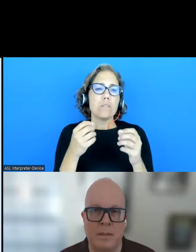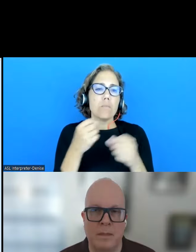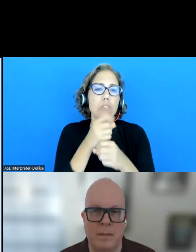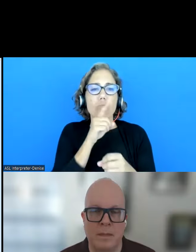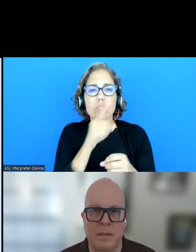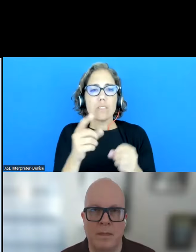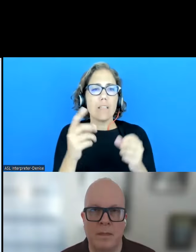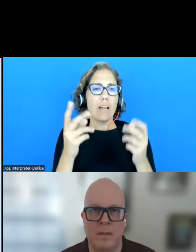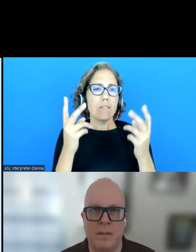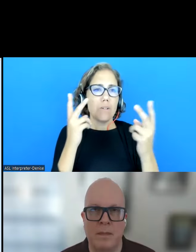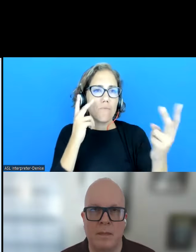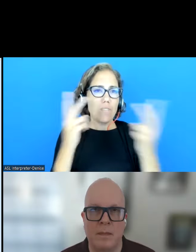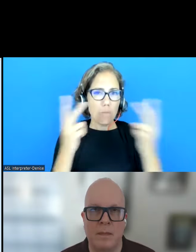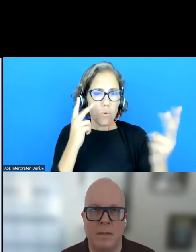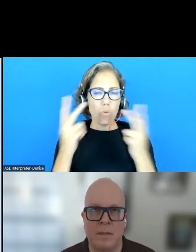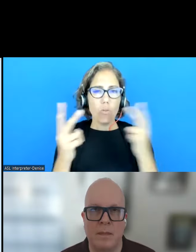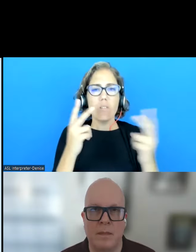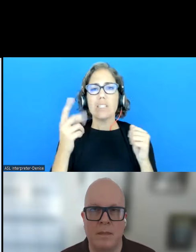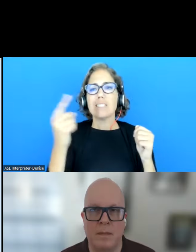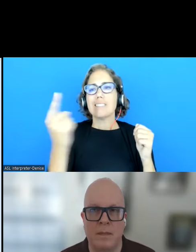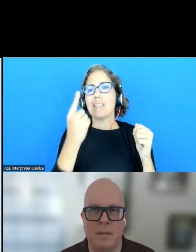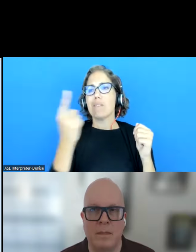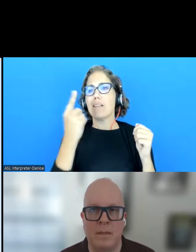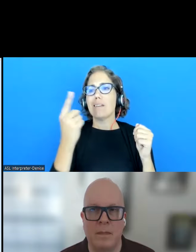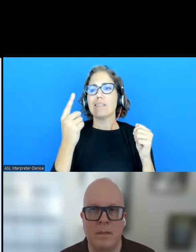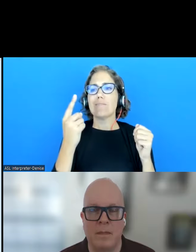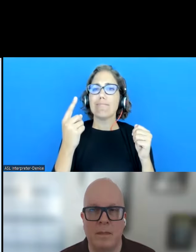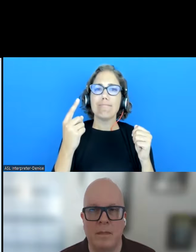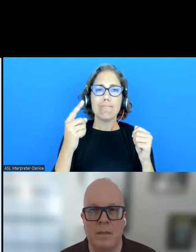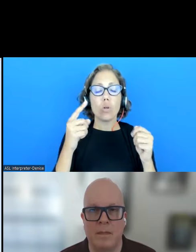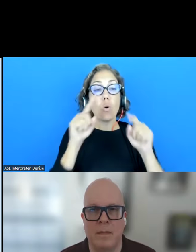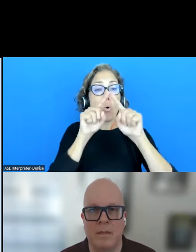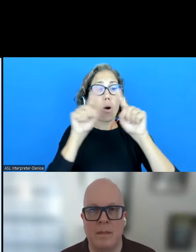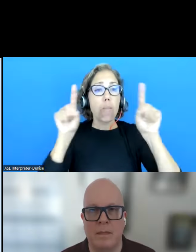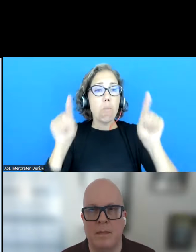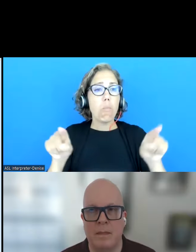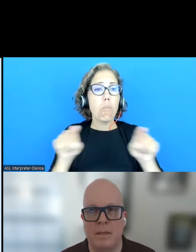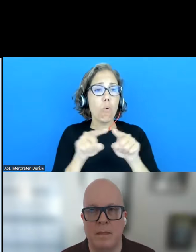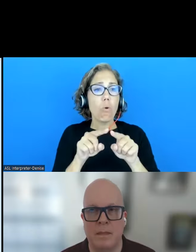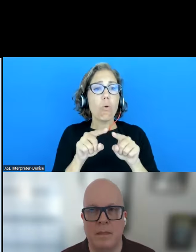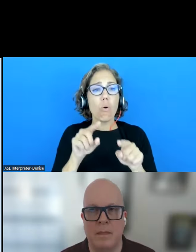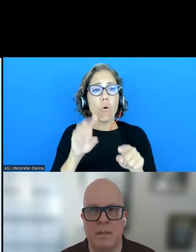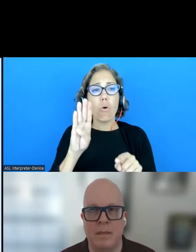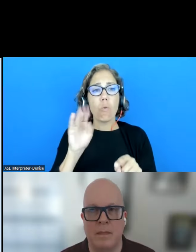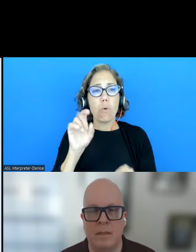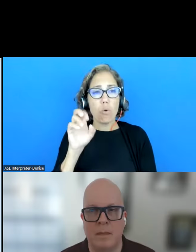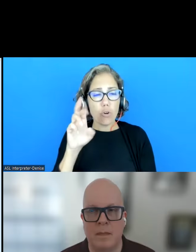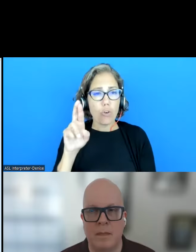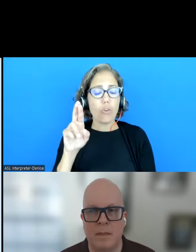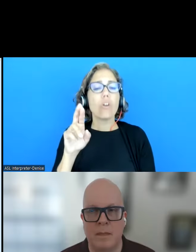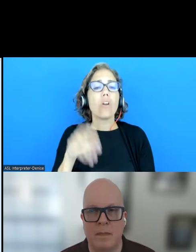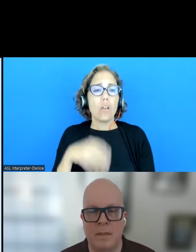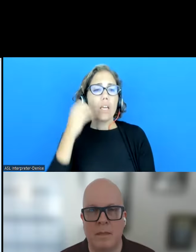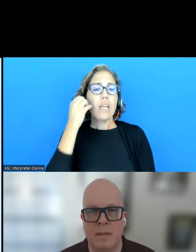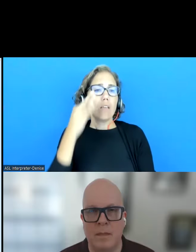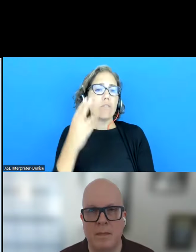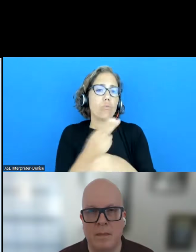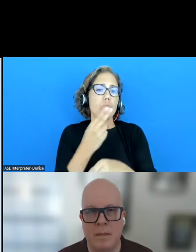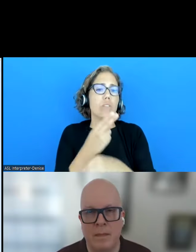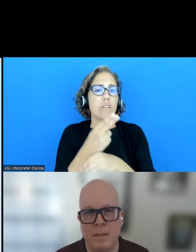something surrounding a border surrounding the interactive element when selected using the keyboard.